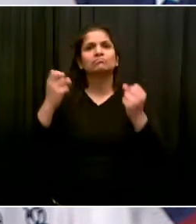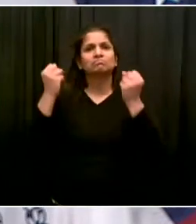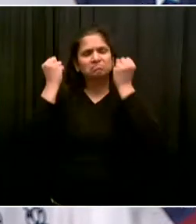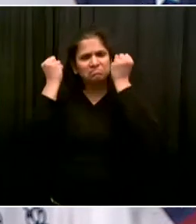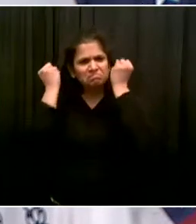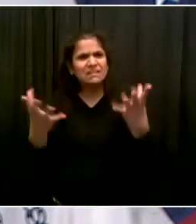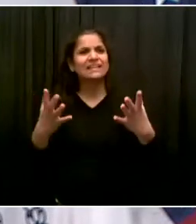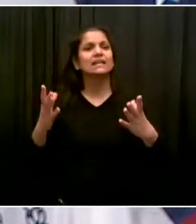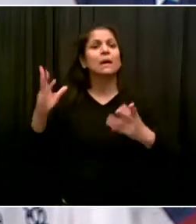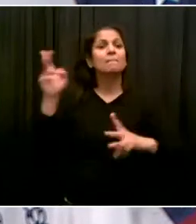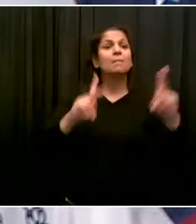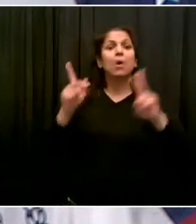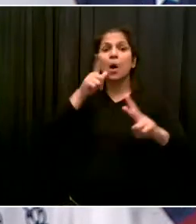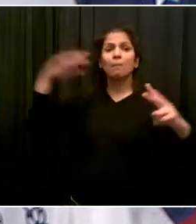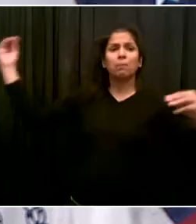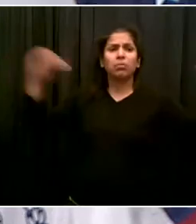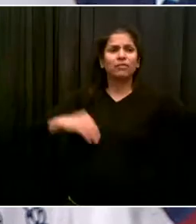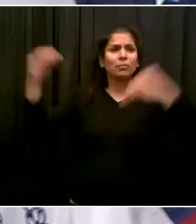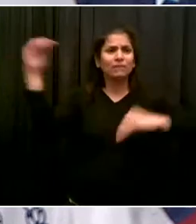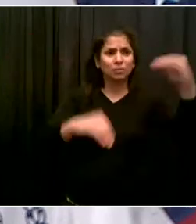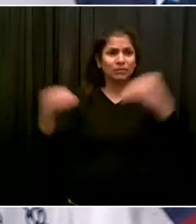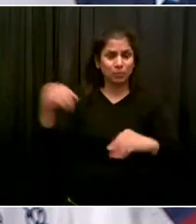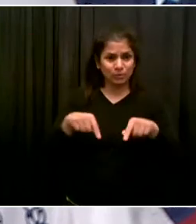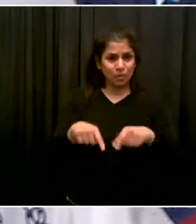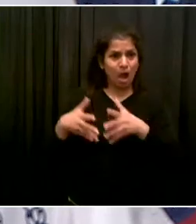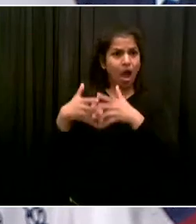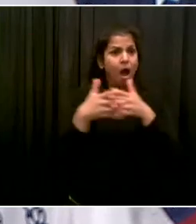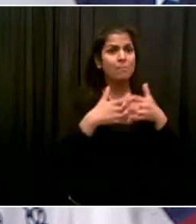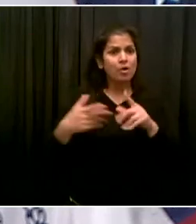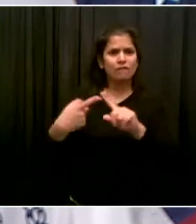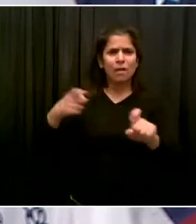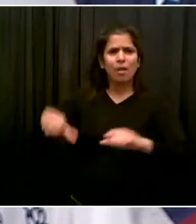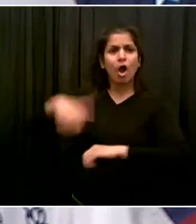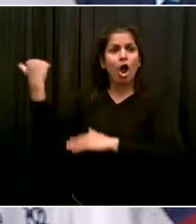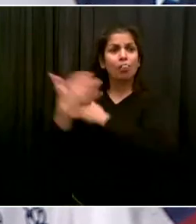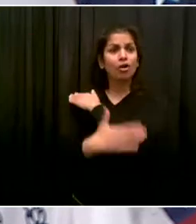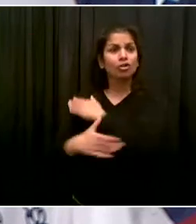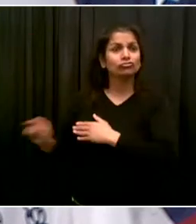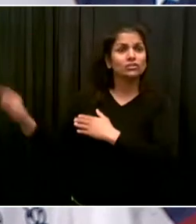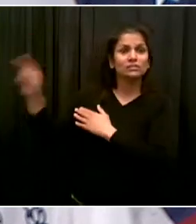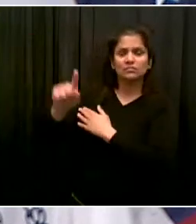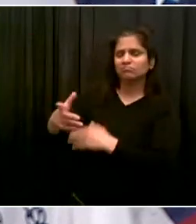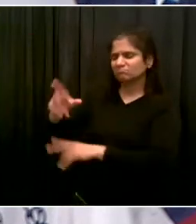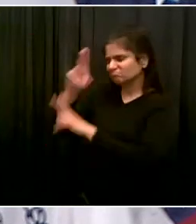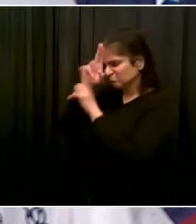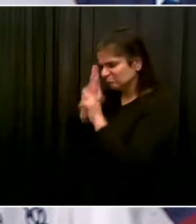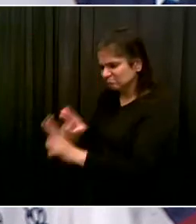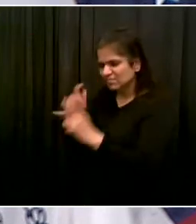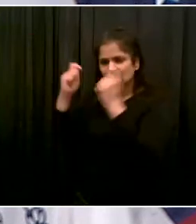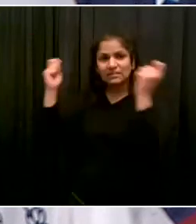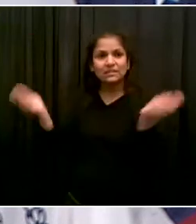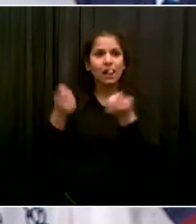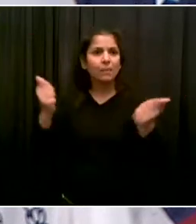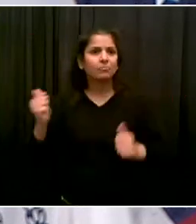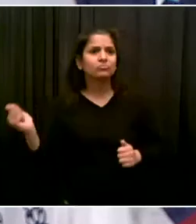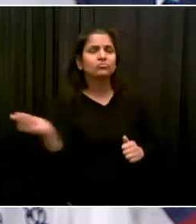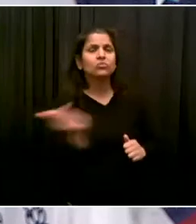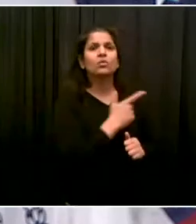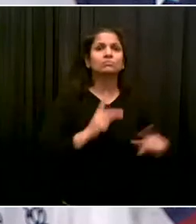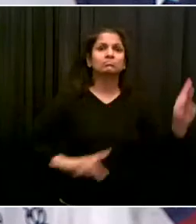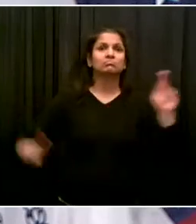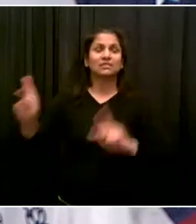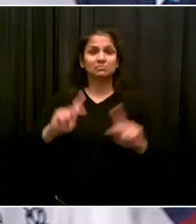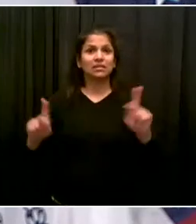always remember, a lot of people came here of their free will, and some people were brought to New York City against their will. But for so many of us,